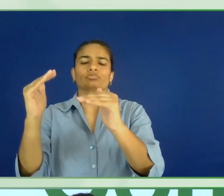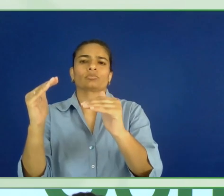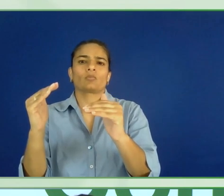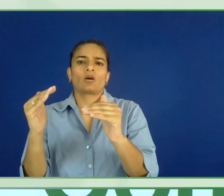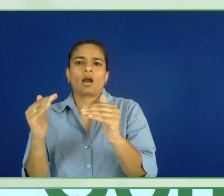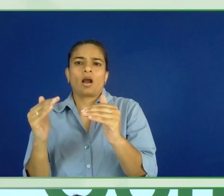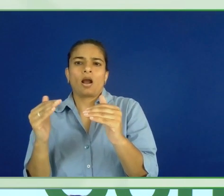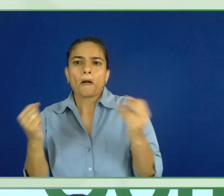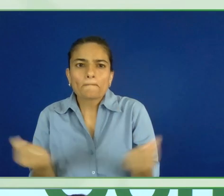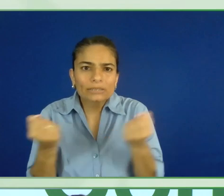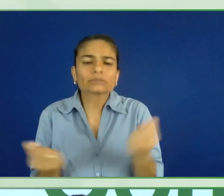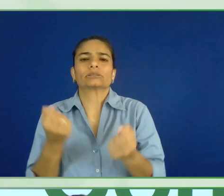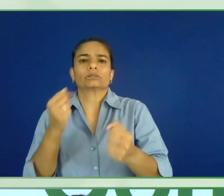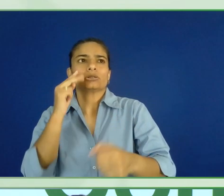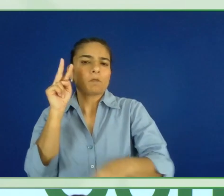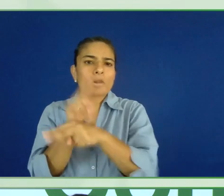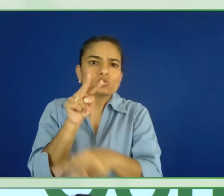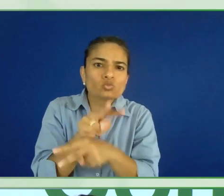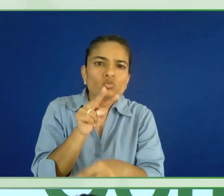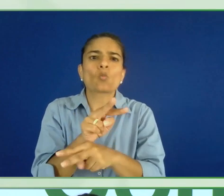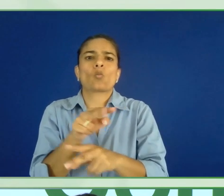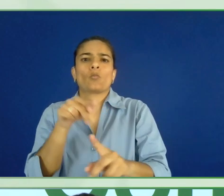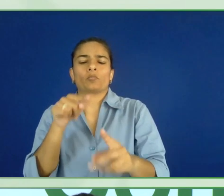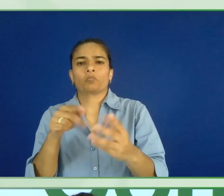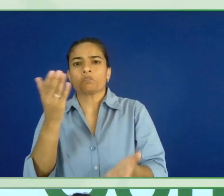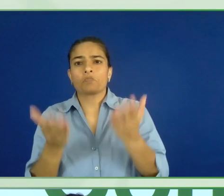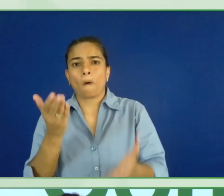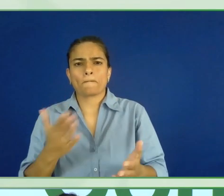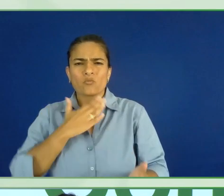better, like how are youth engaging with the workforce and the labor market.